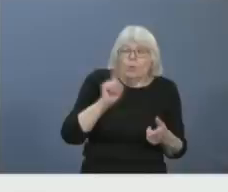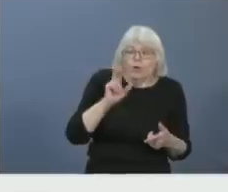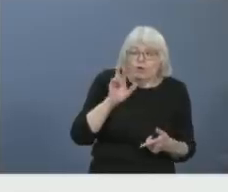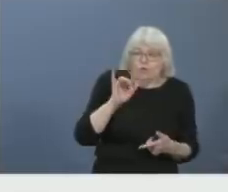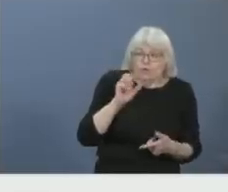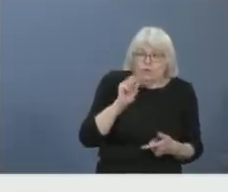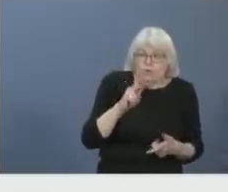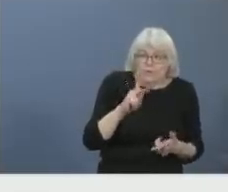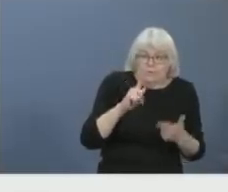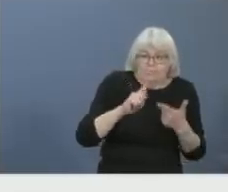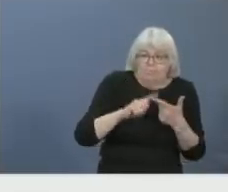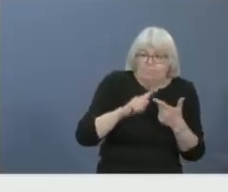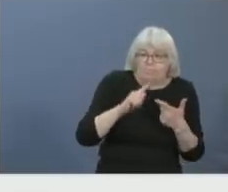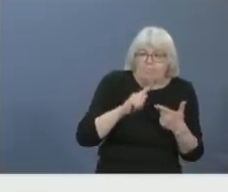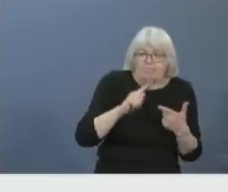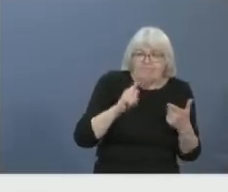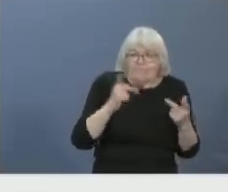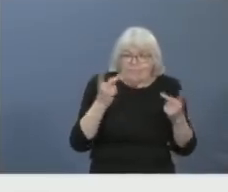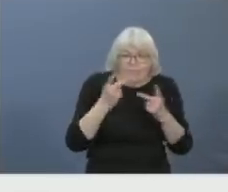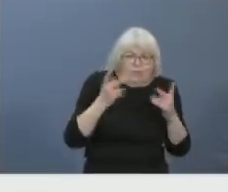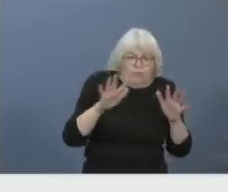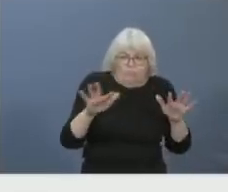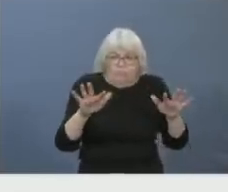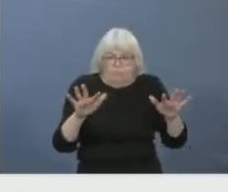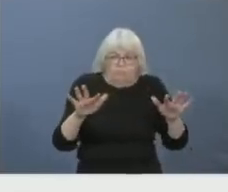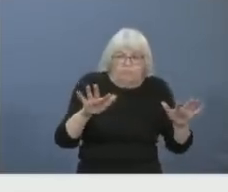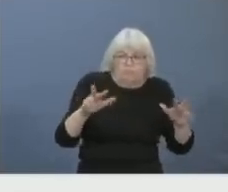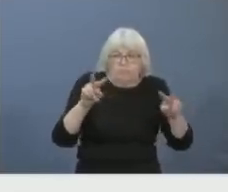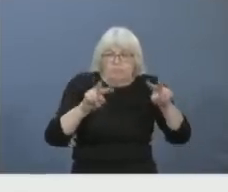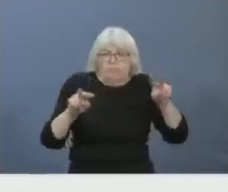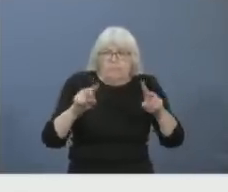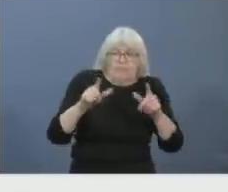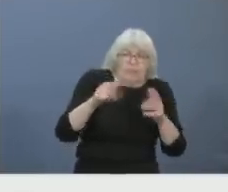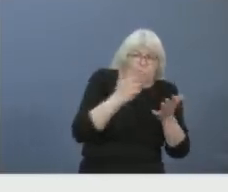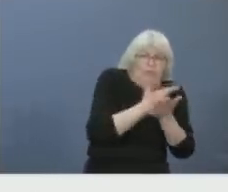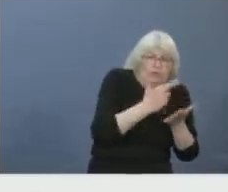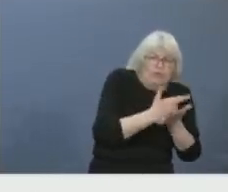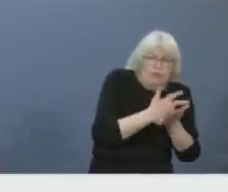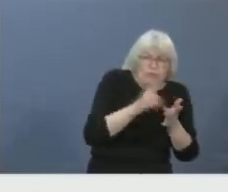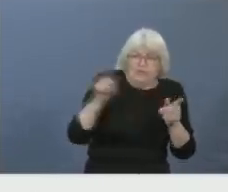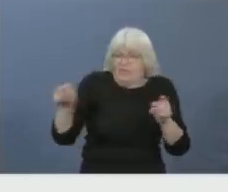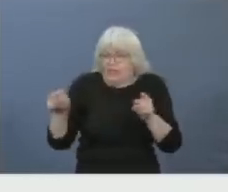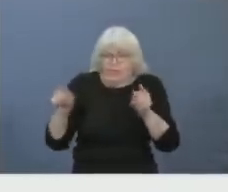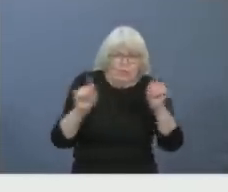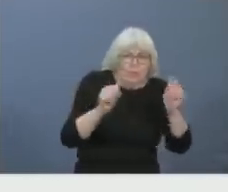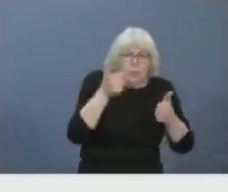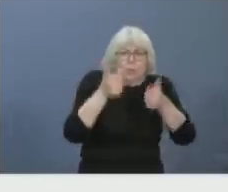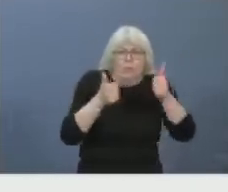we're working into the equation, what resources go where, and we're trying to support everyone as best we can.